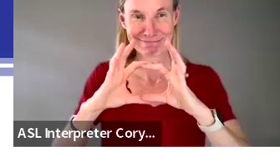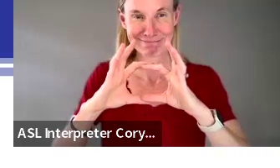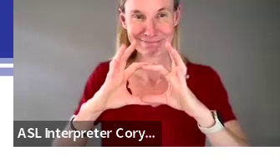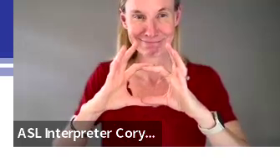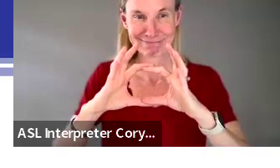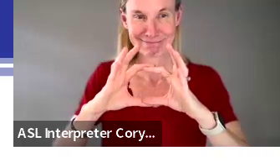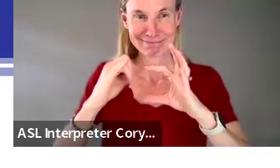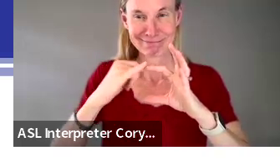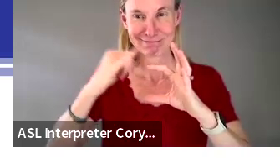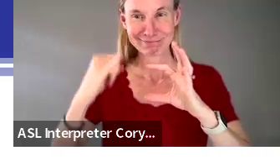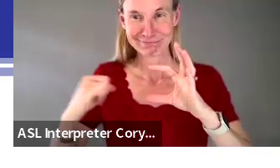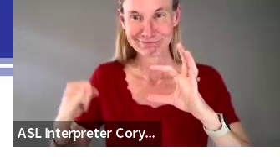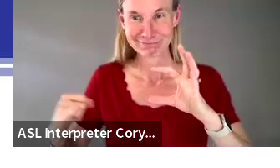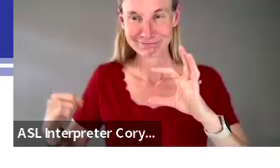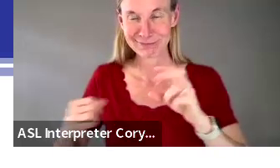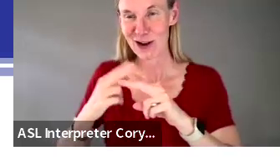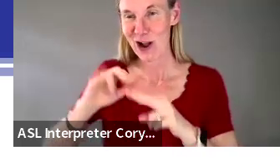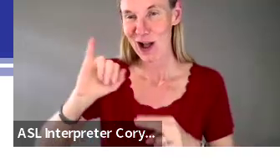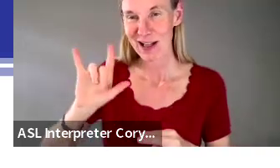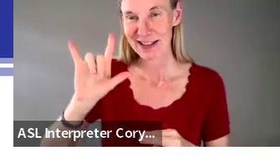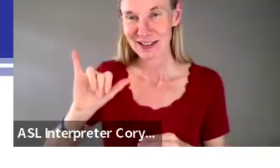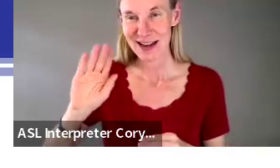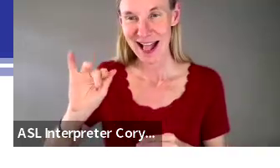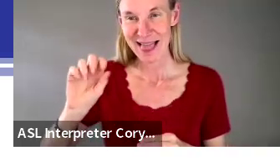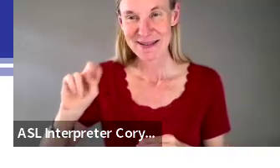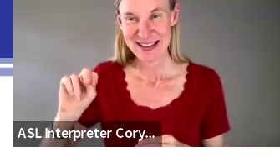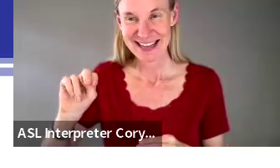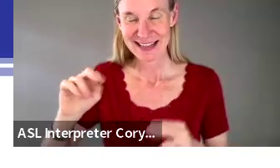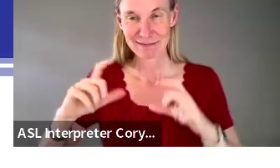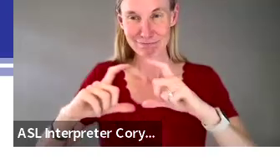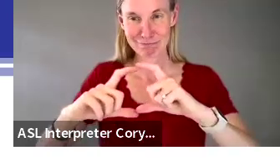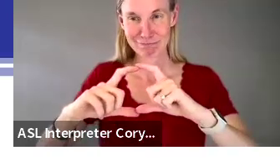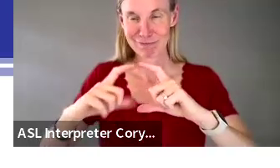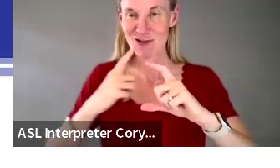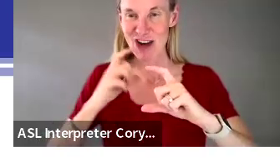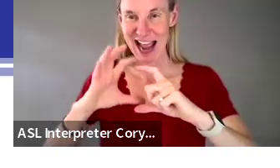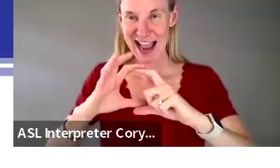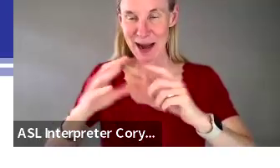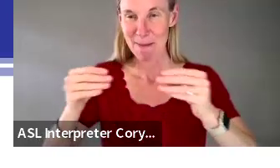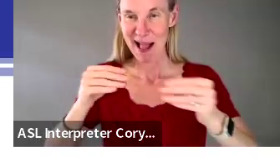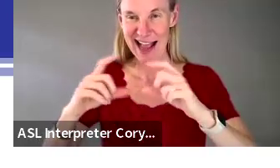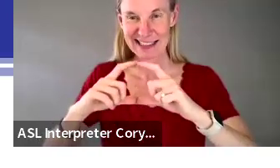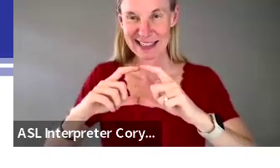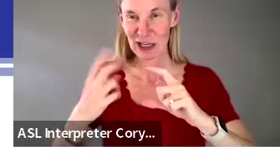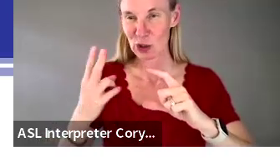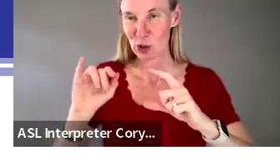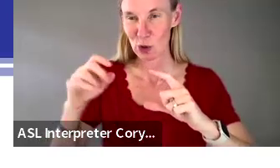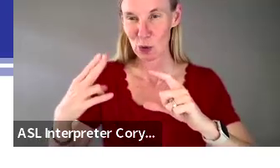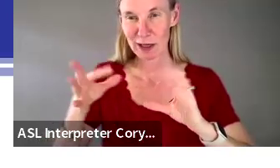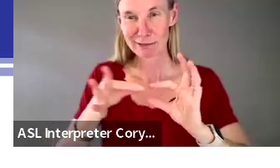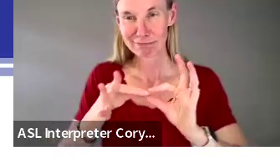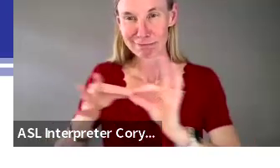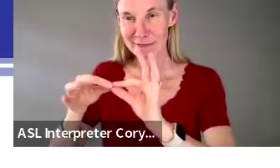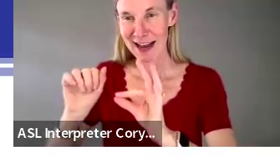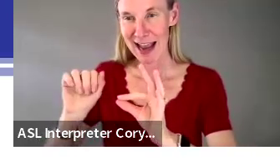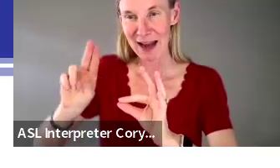Bean switch. It's just a red plastic 2-inch circle that can connect via AUX port